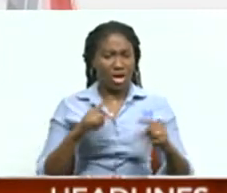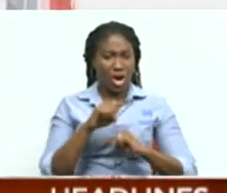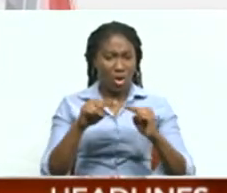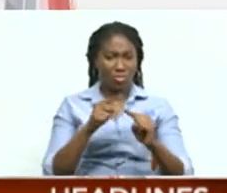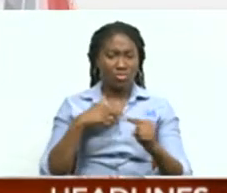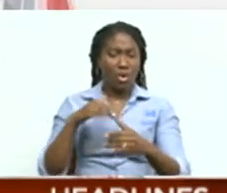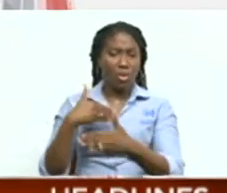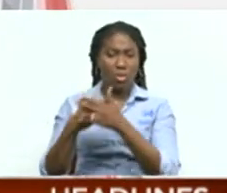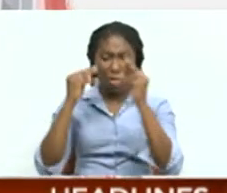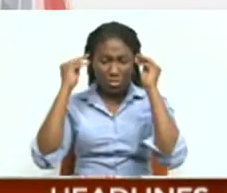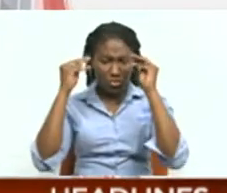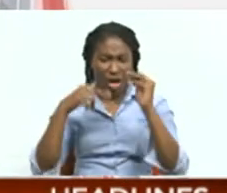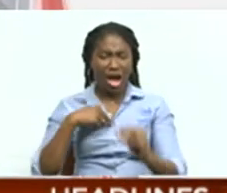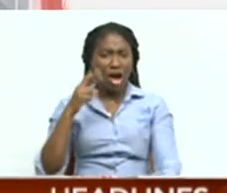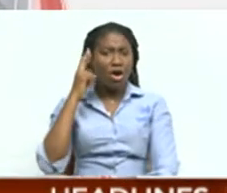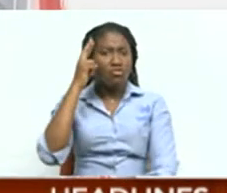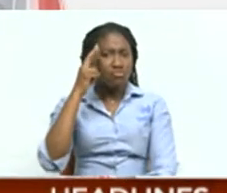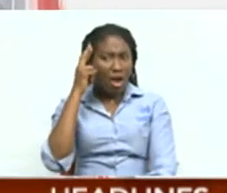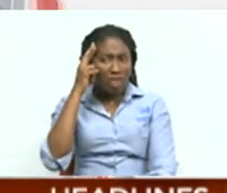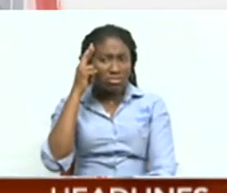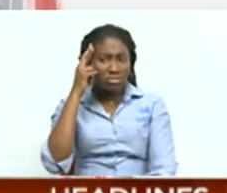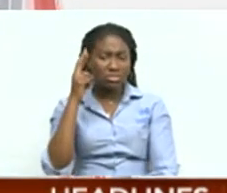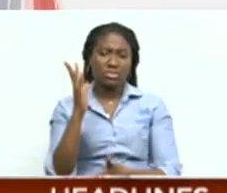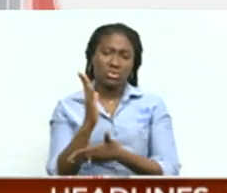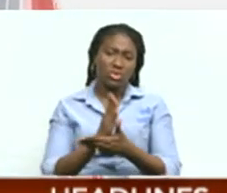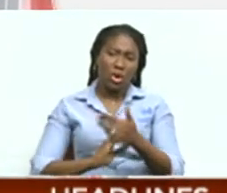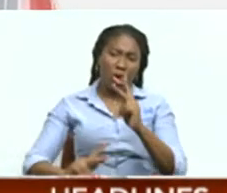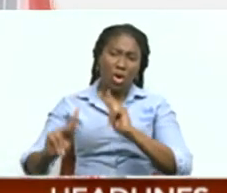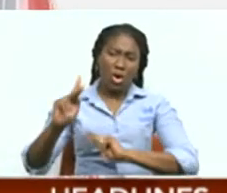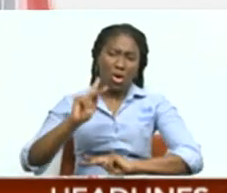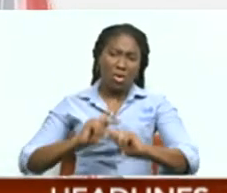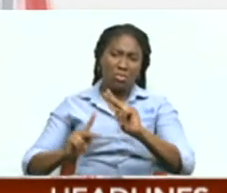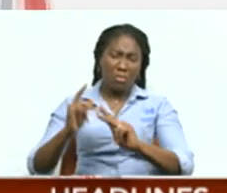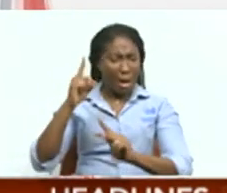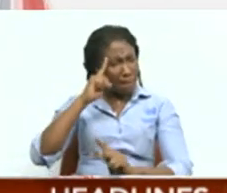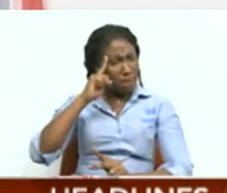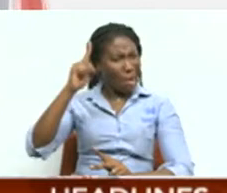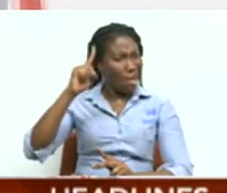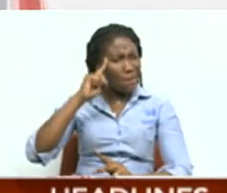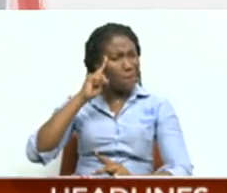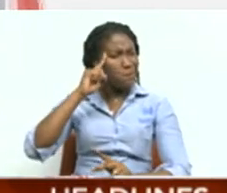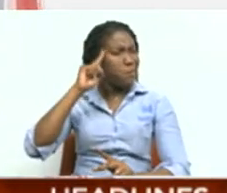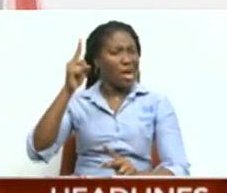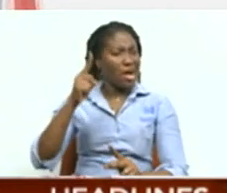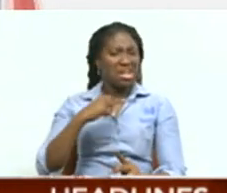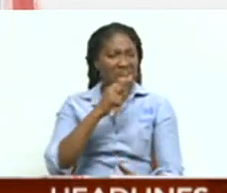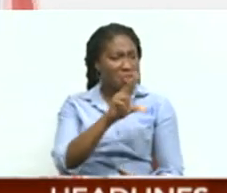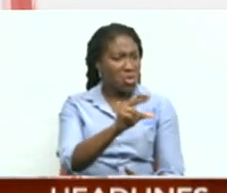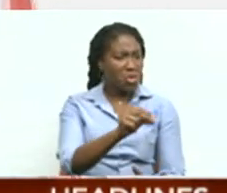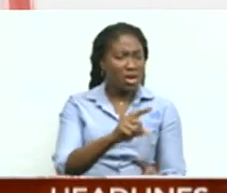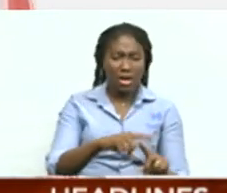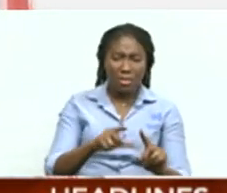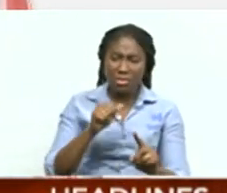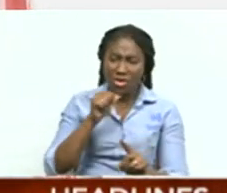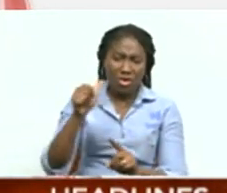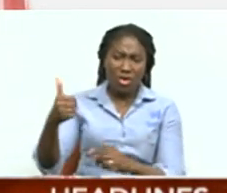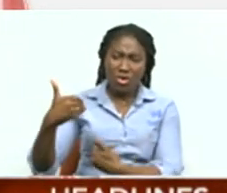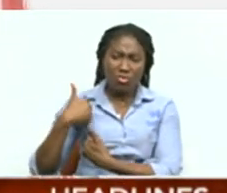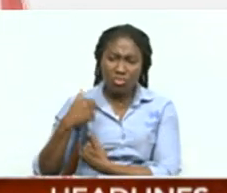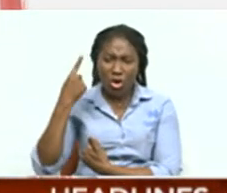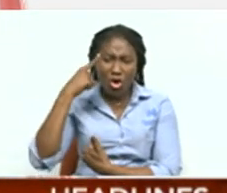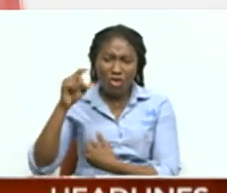realized that there were persons making policy decisions who had no authority to make those decisions with regards to the running